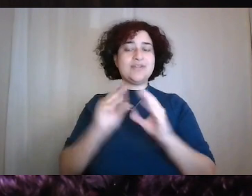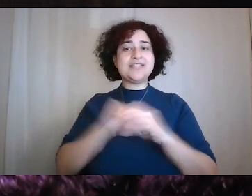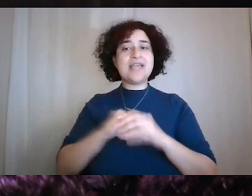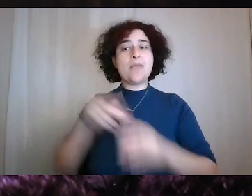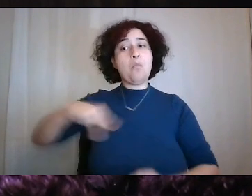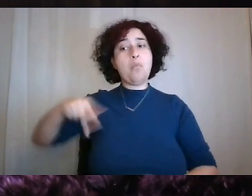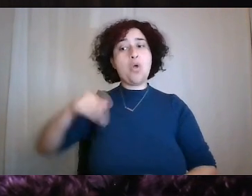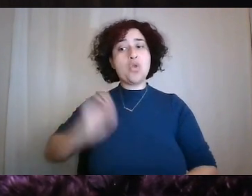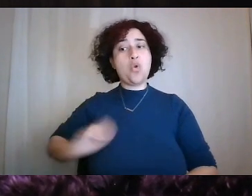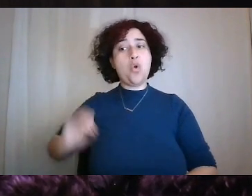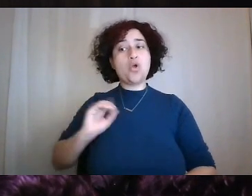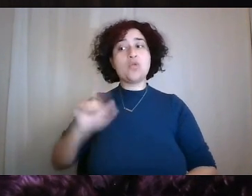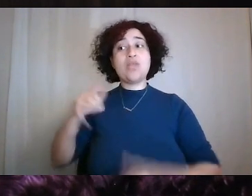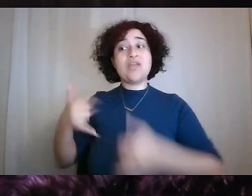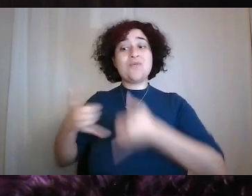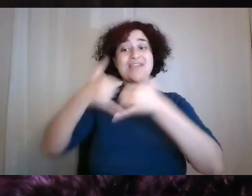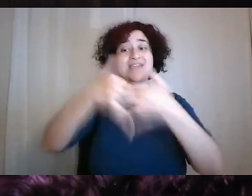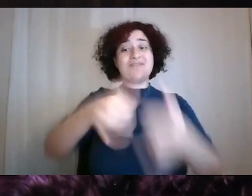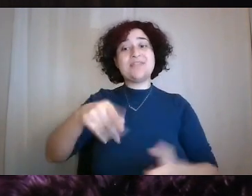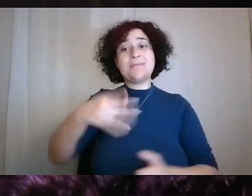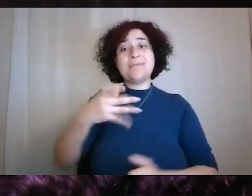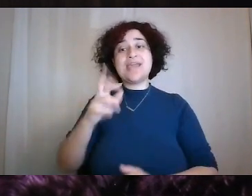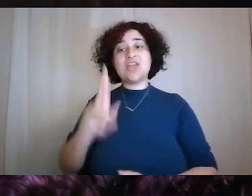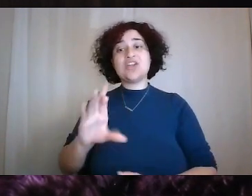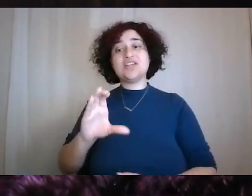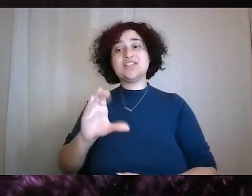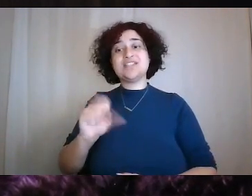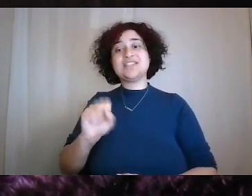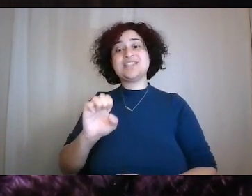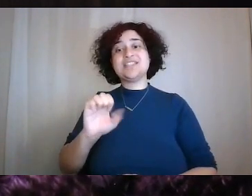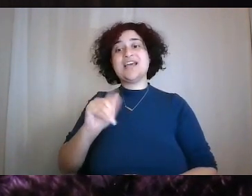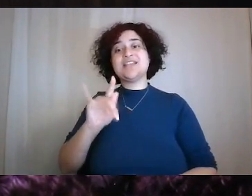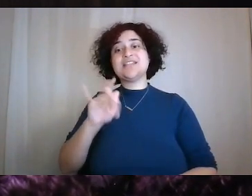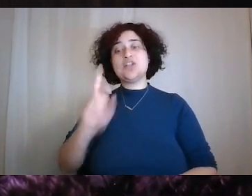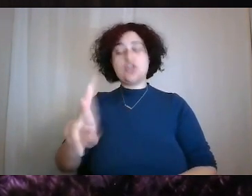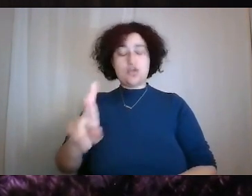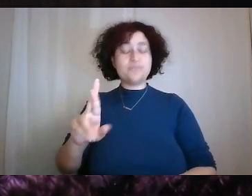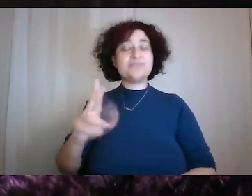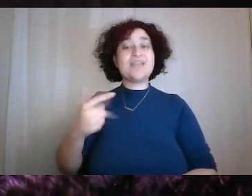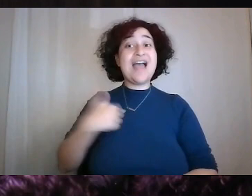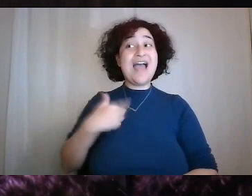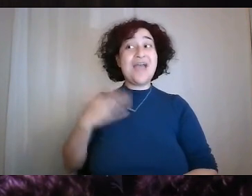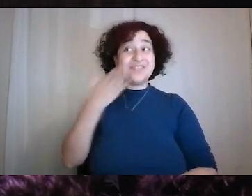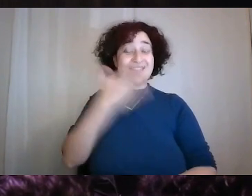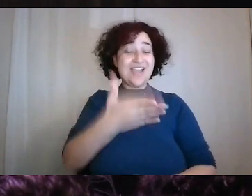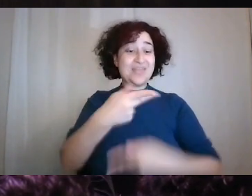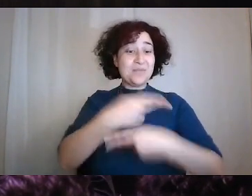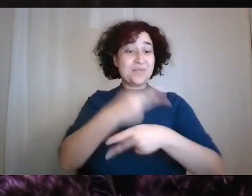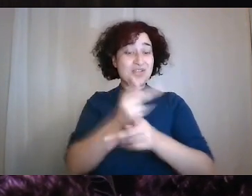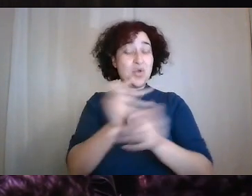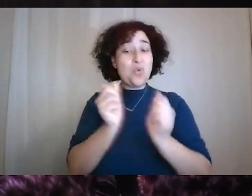Seisler Award. I sat in the audience as the LTC producer, Abigail Vega, said,